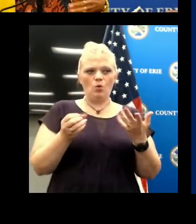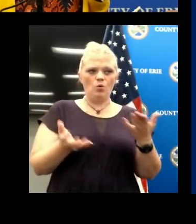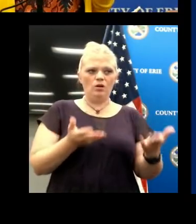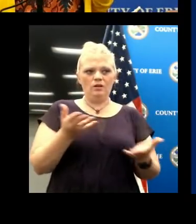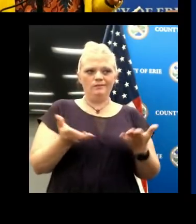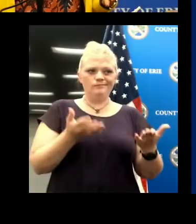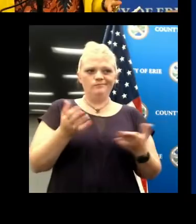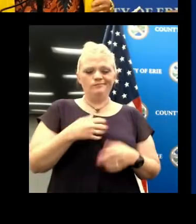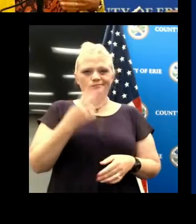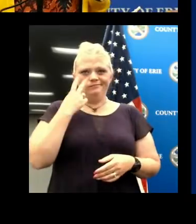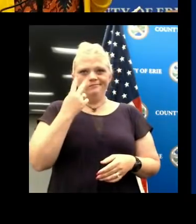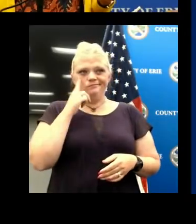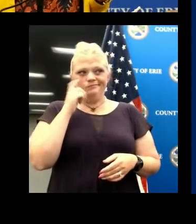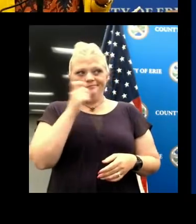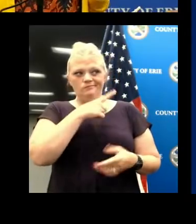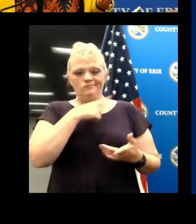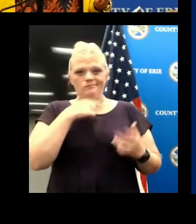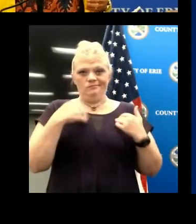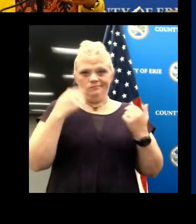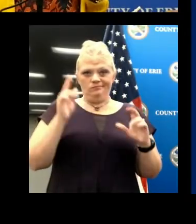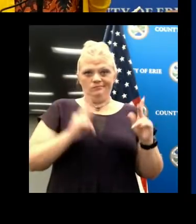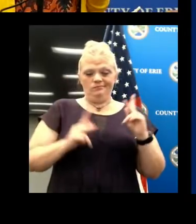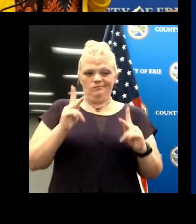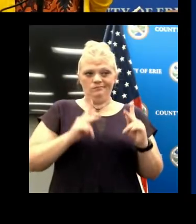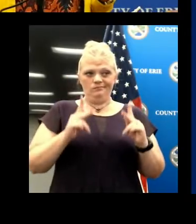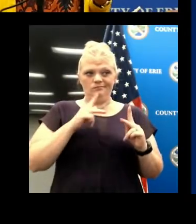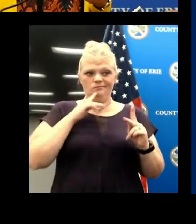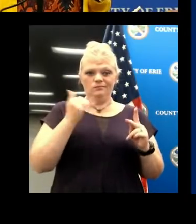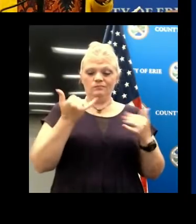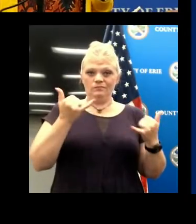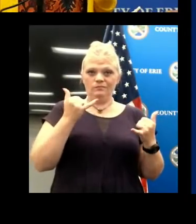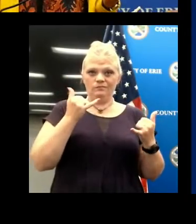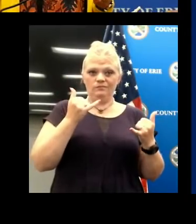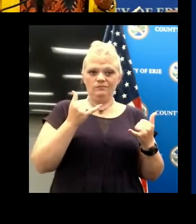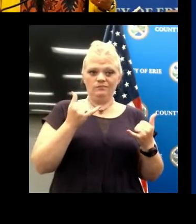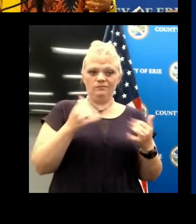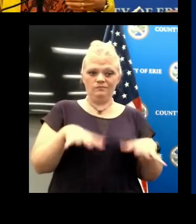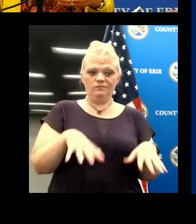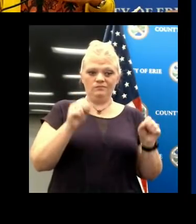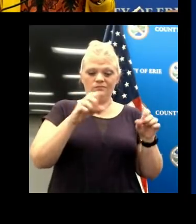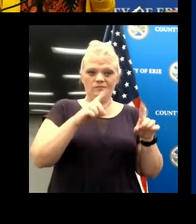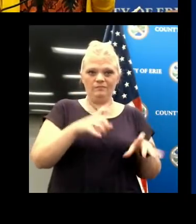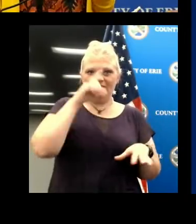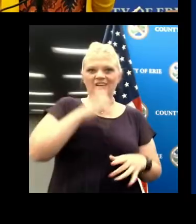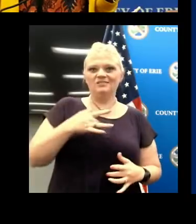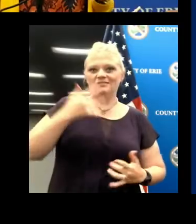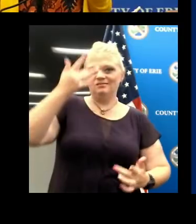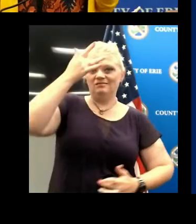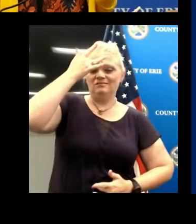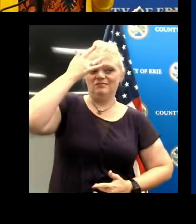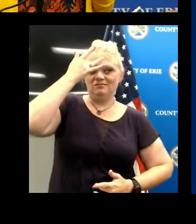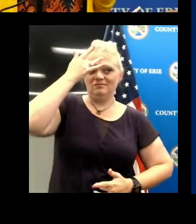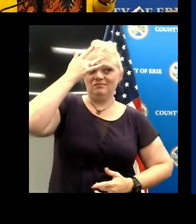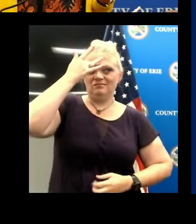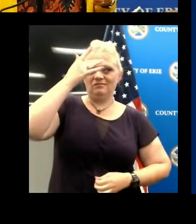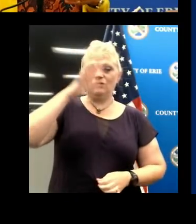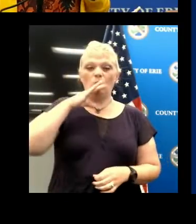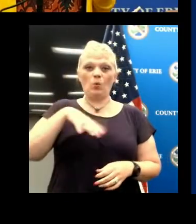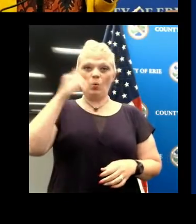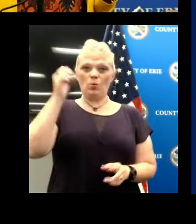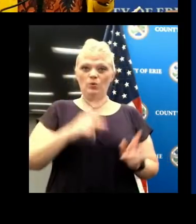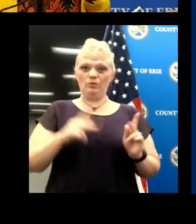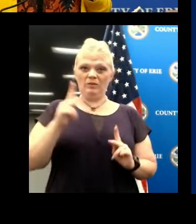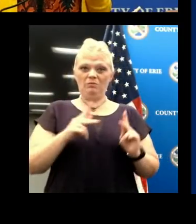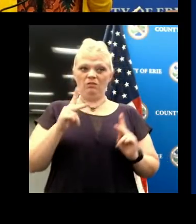we're seeing are the younger people are coming in and getting tested because they're ill, whereas I think a lot of the older people